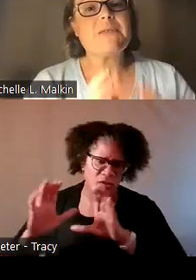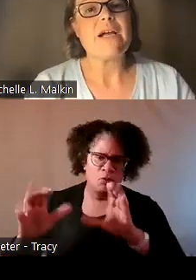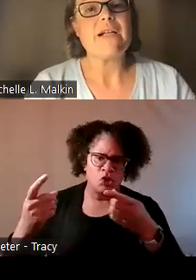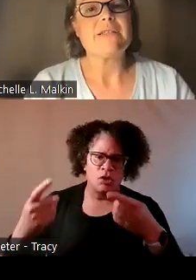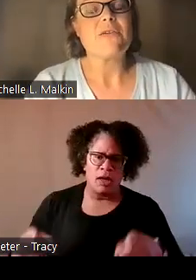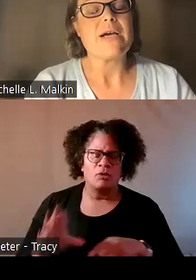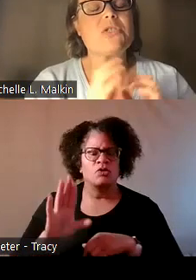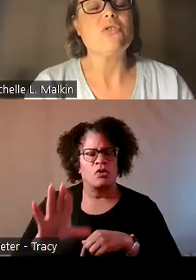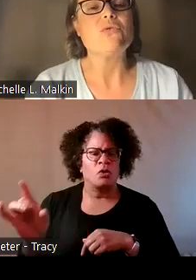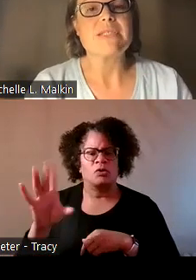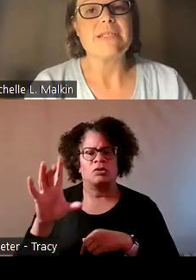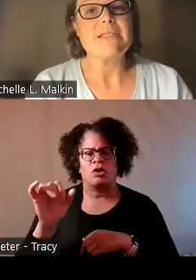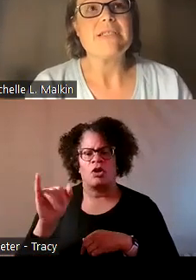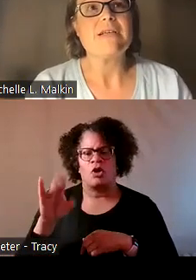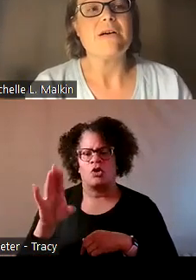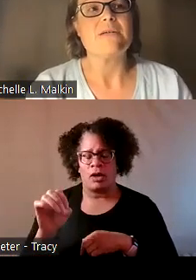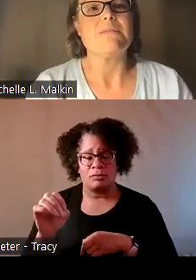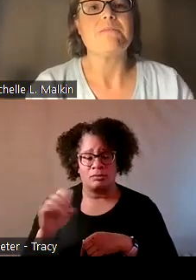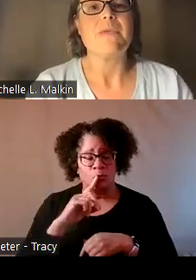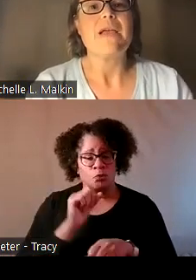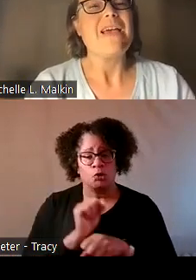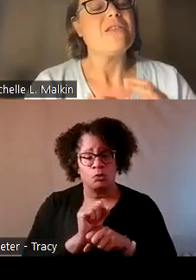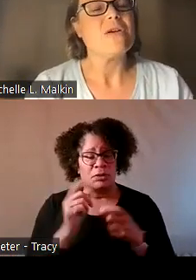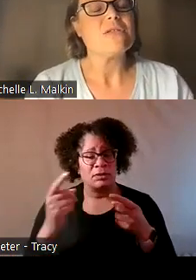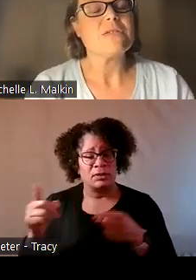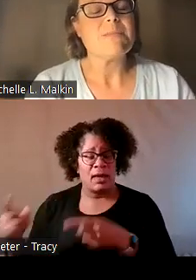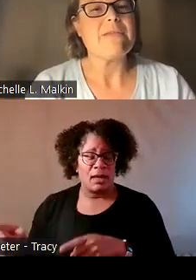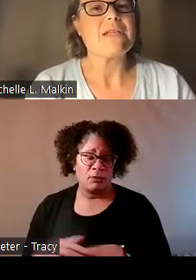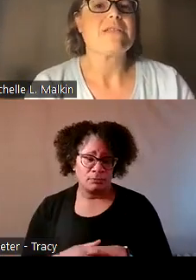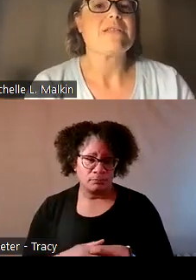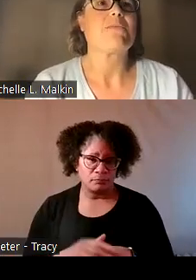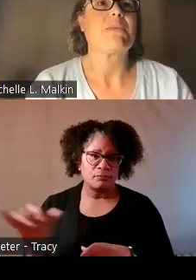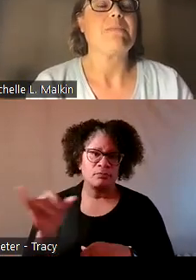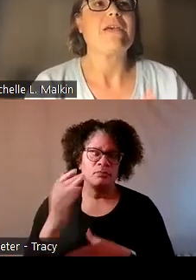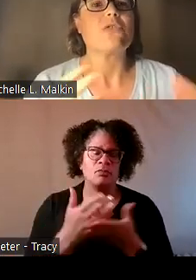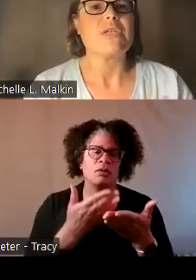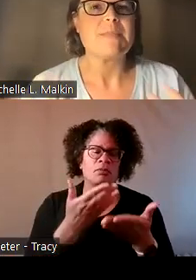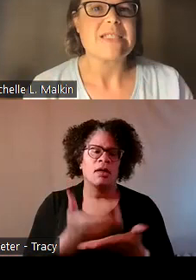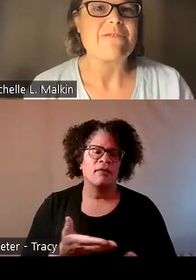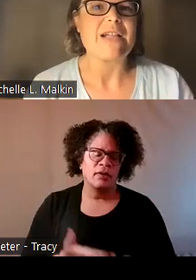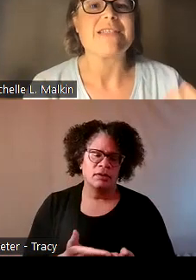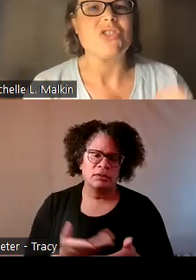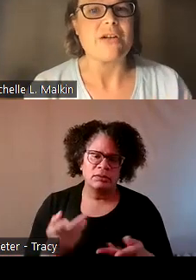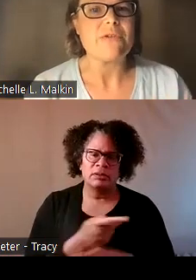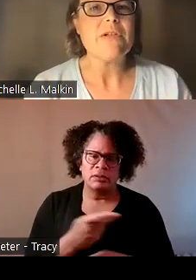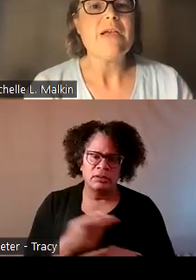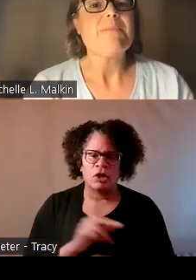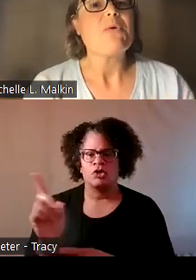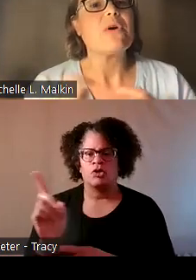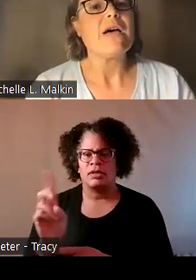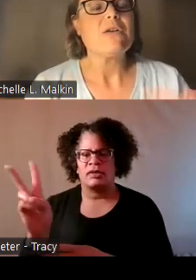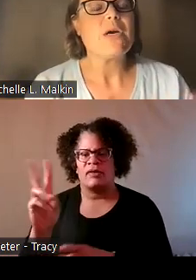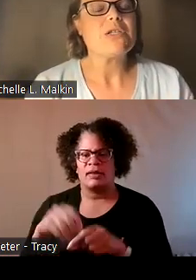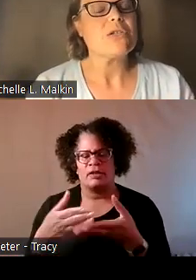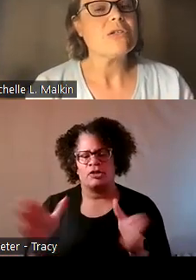those types of violent crimes do exist. And there's also some evidence that there might be increased domestic violence in general, but